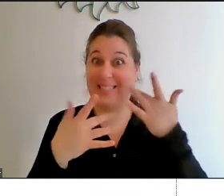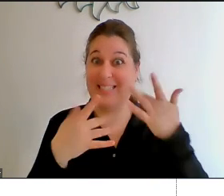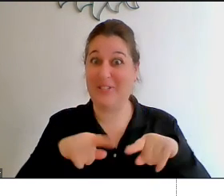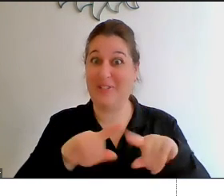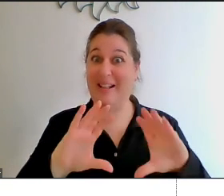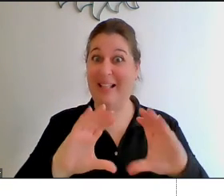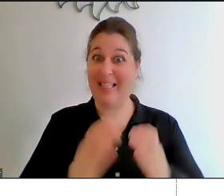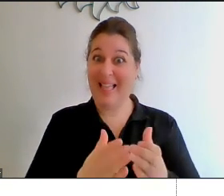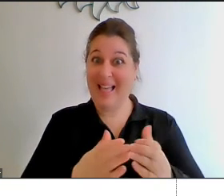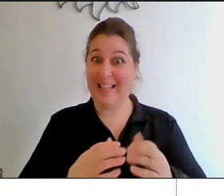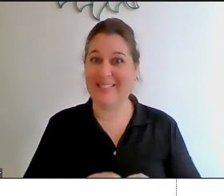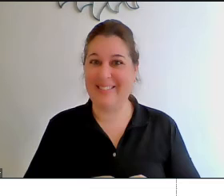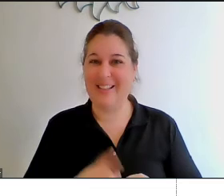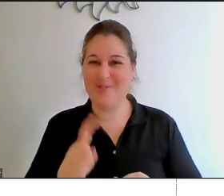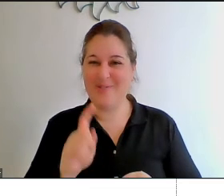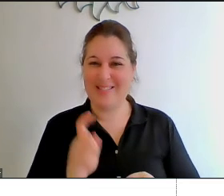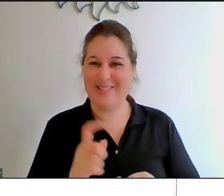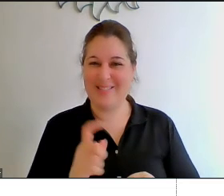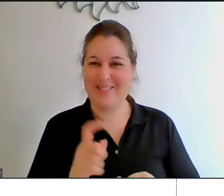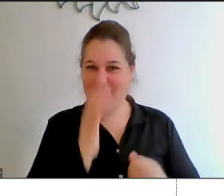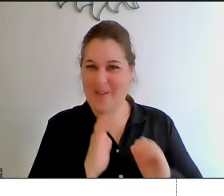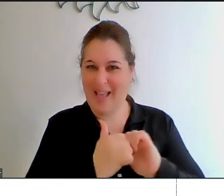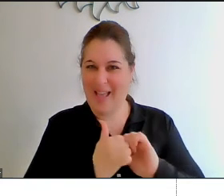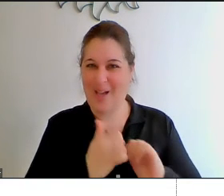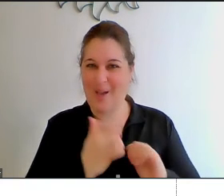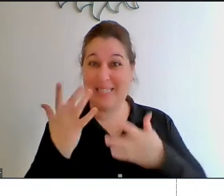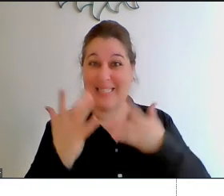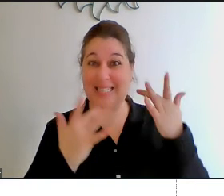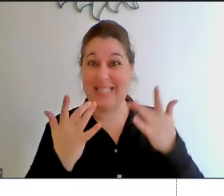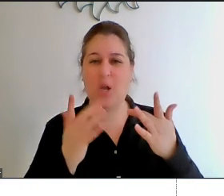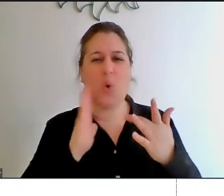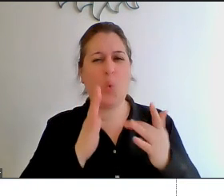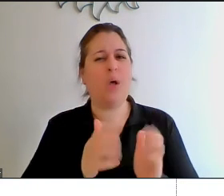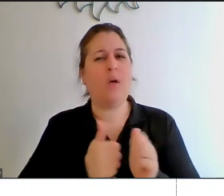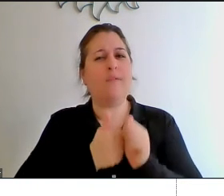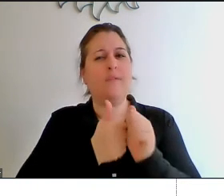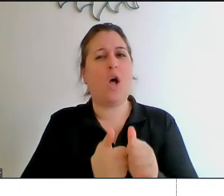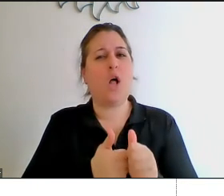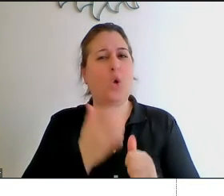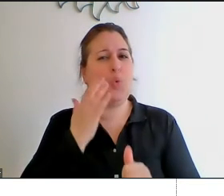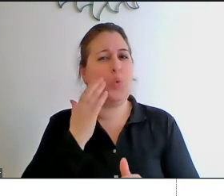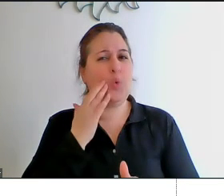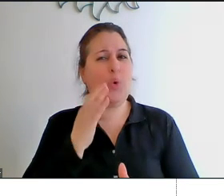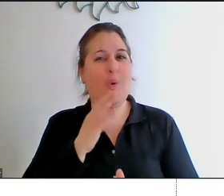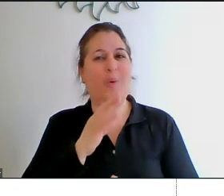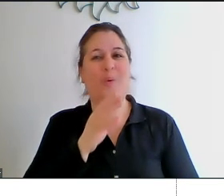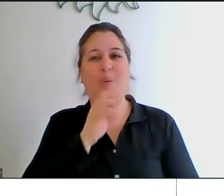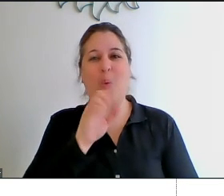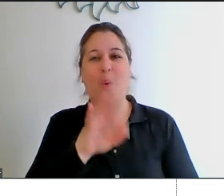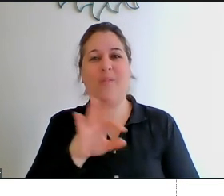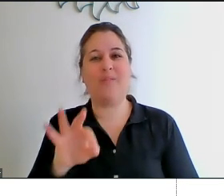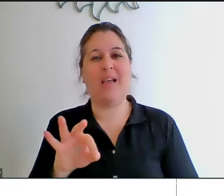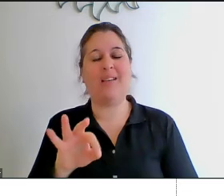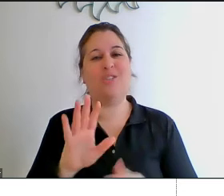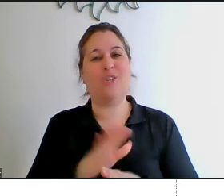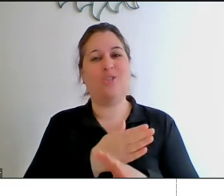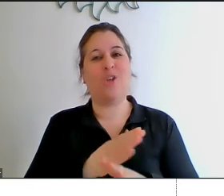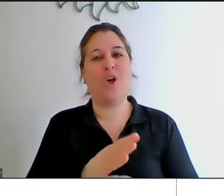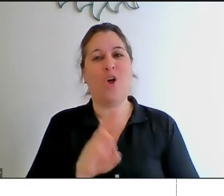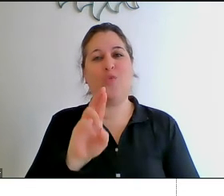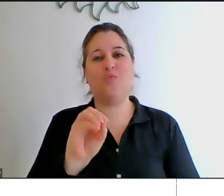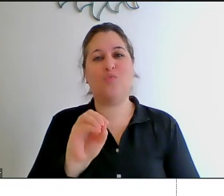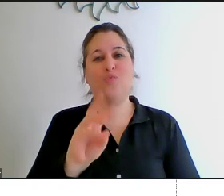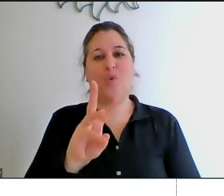this song. All right, so the way that we're going to sing it is to the tune of Row, Row, Row Your